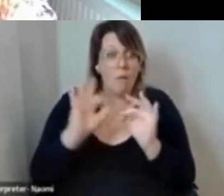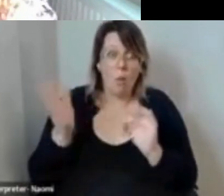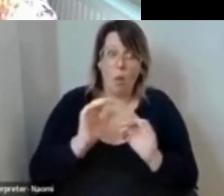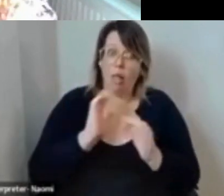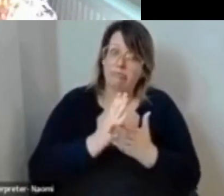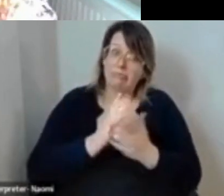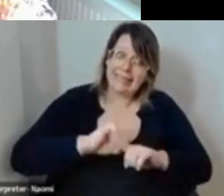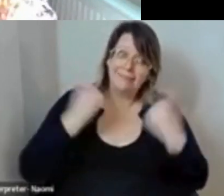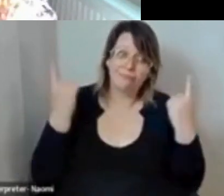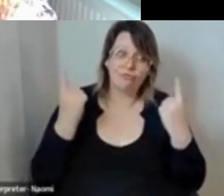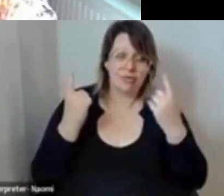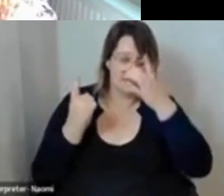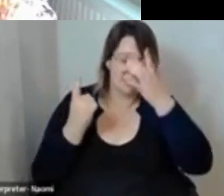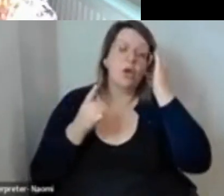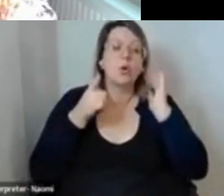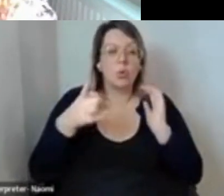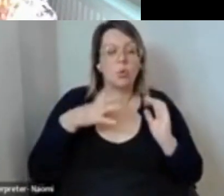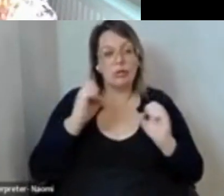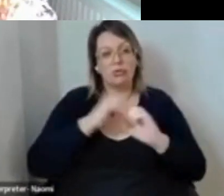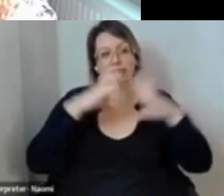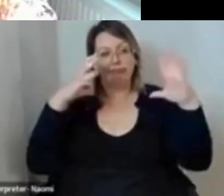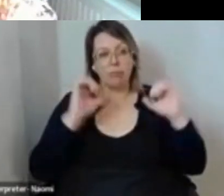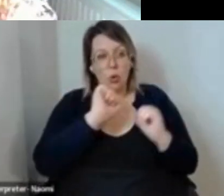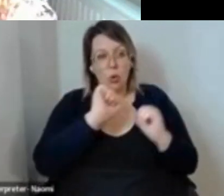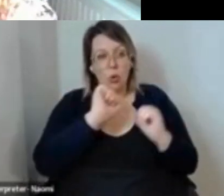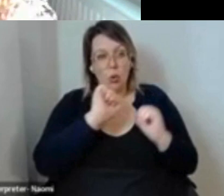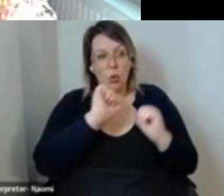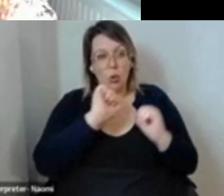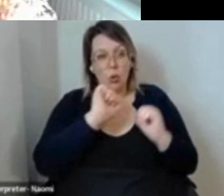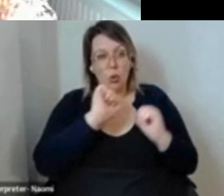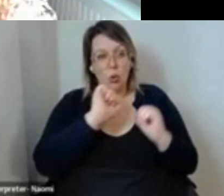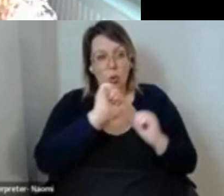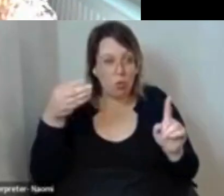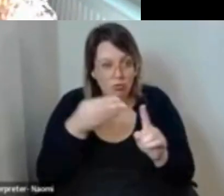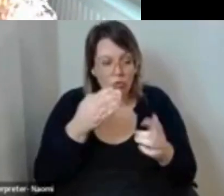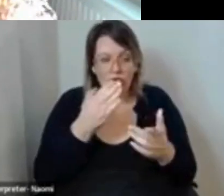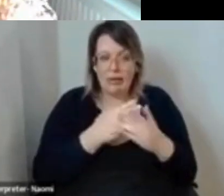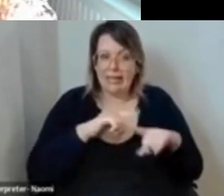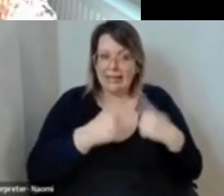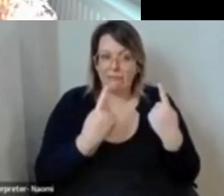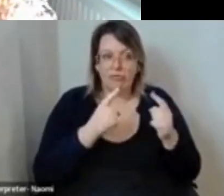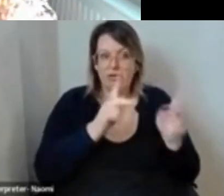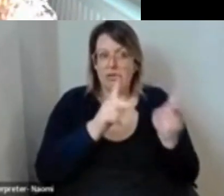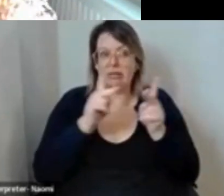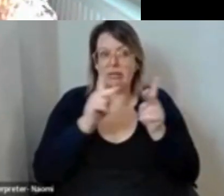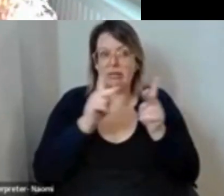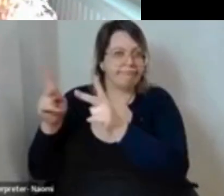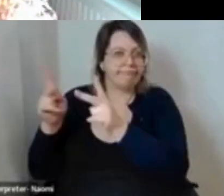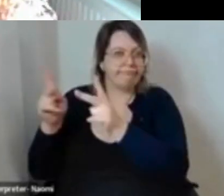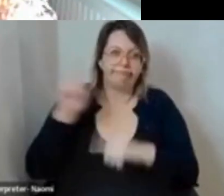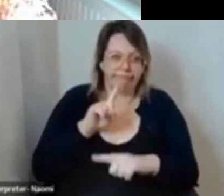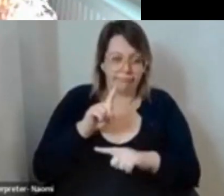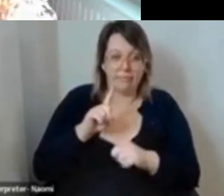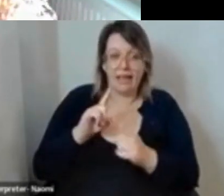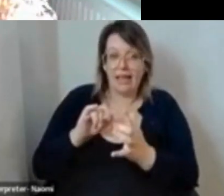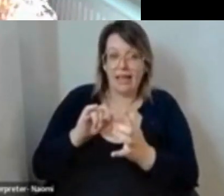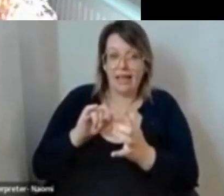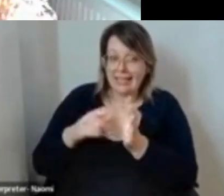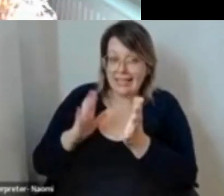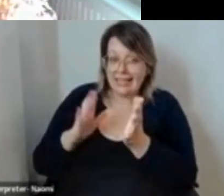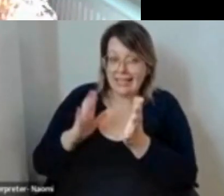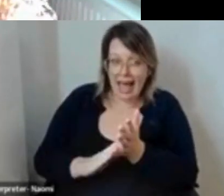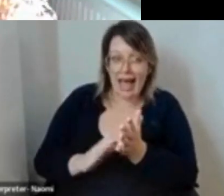to confirm your different plans or your approaches at different stages. So Sam and Maria are going to talk you through